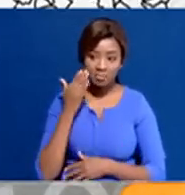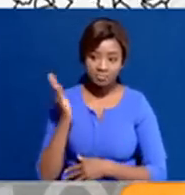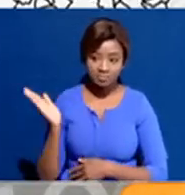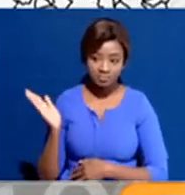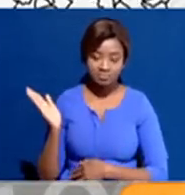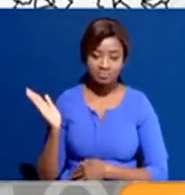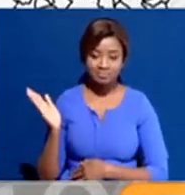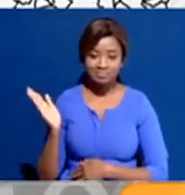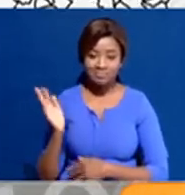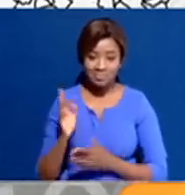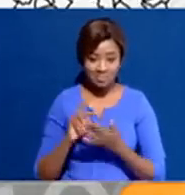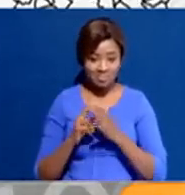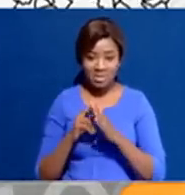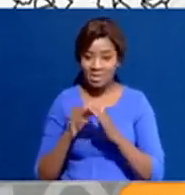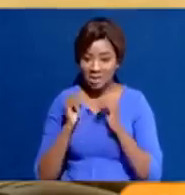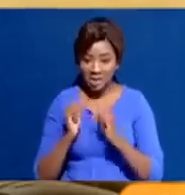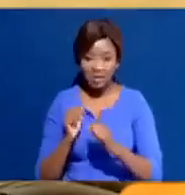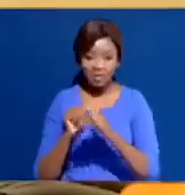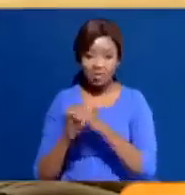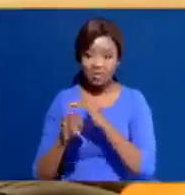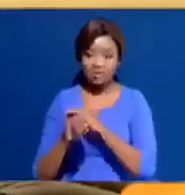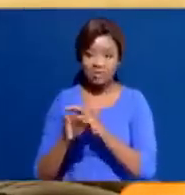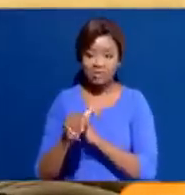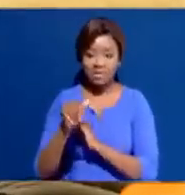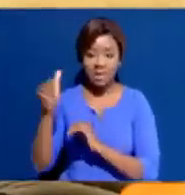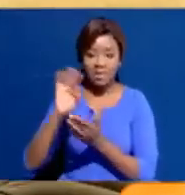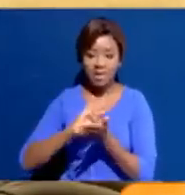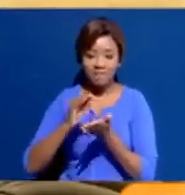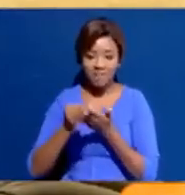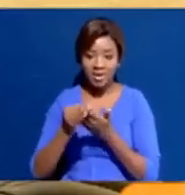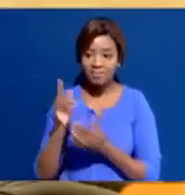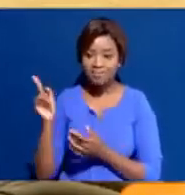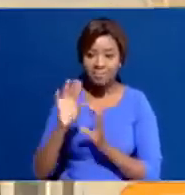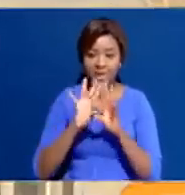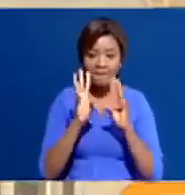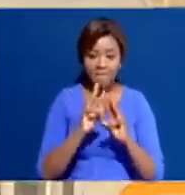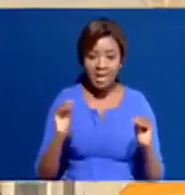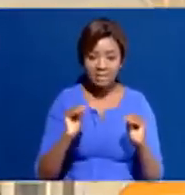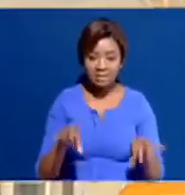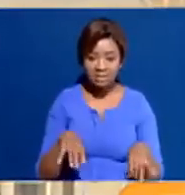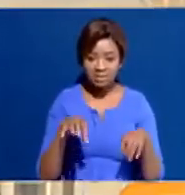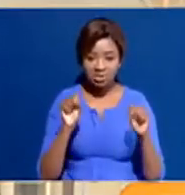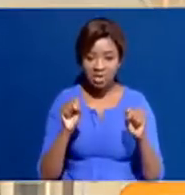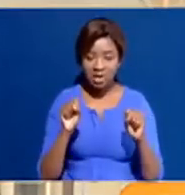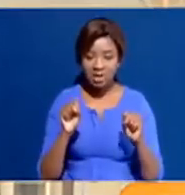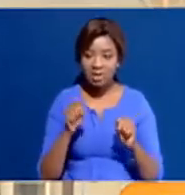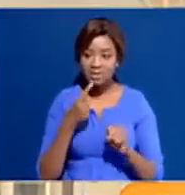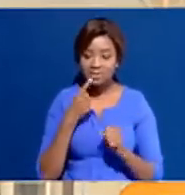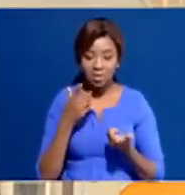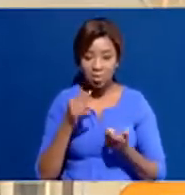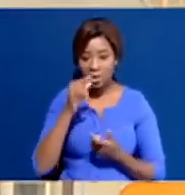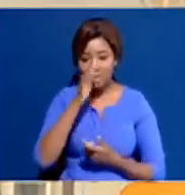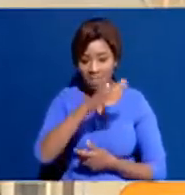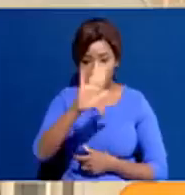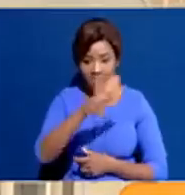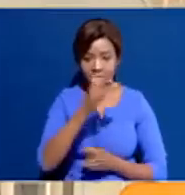its access to external funding. National Assembly Budget Chair Ndindi Nyoro says Parliament has intervened